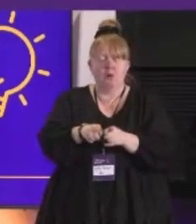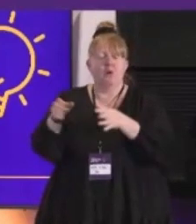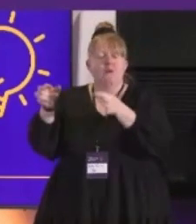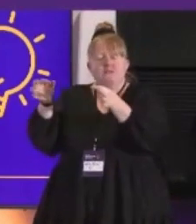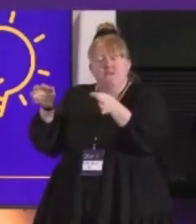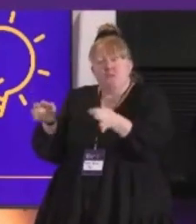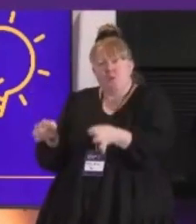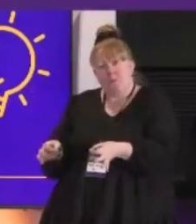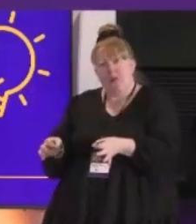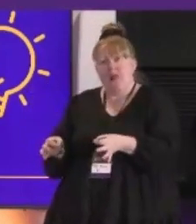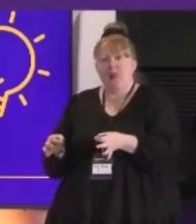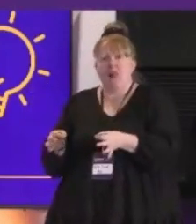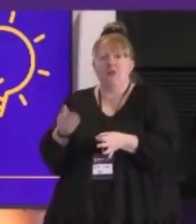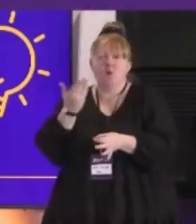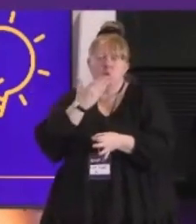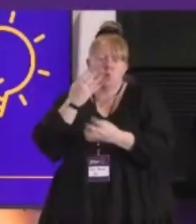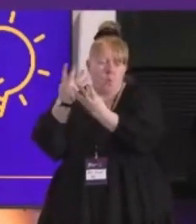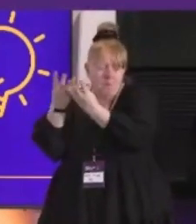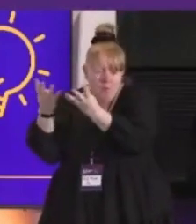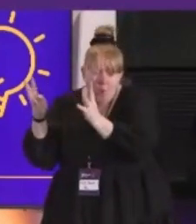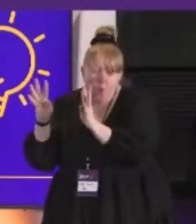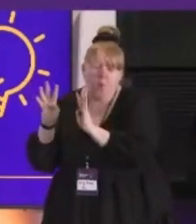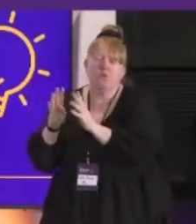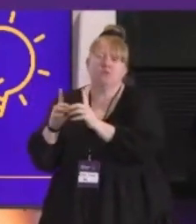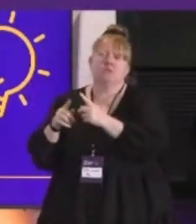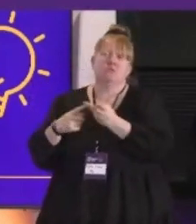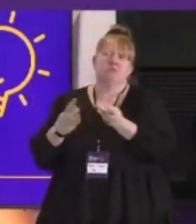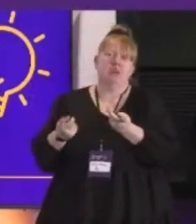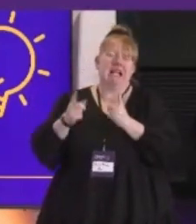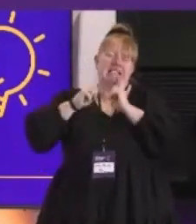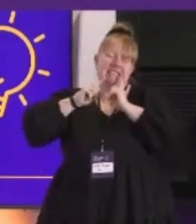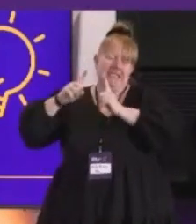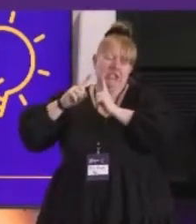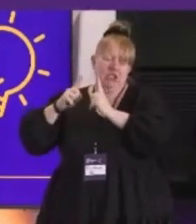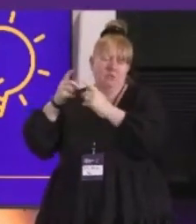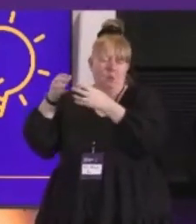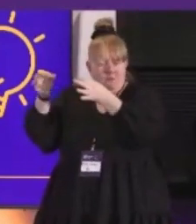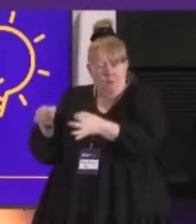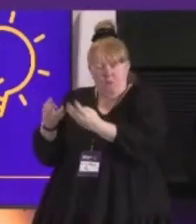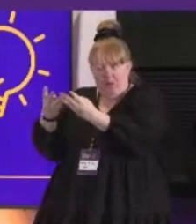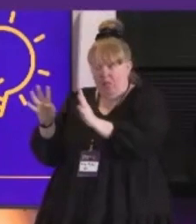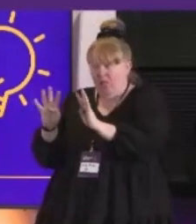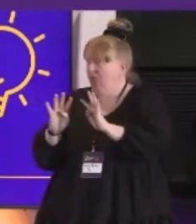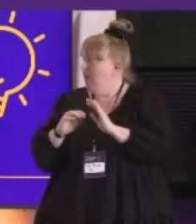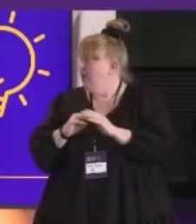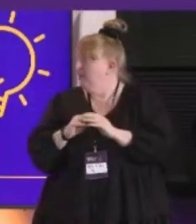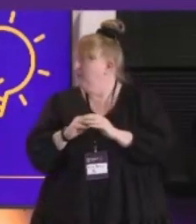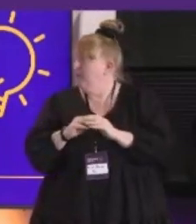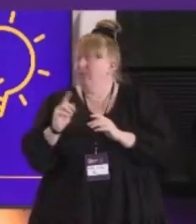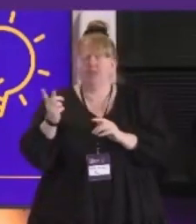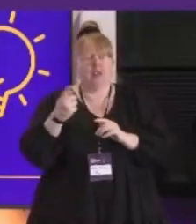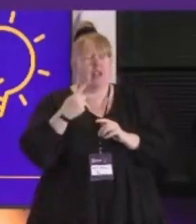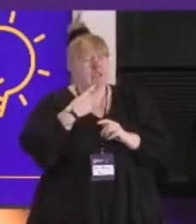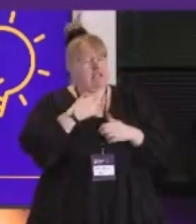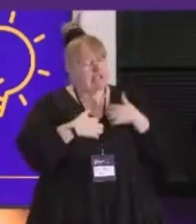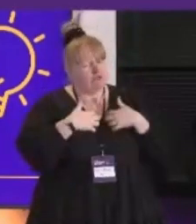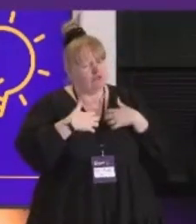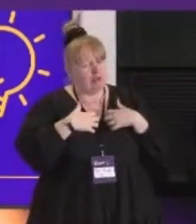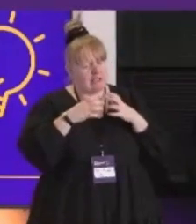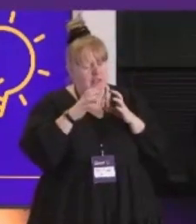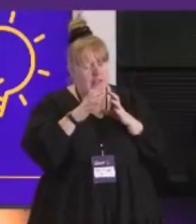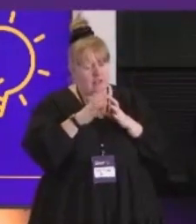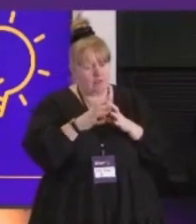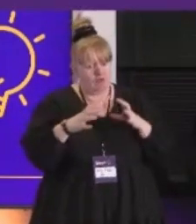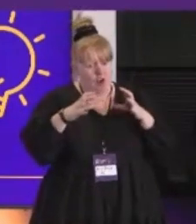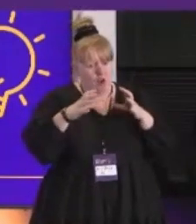for the school boards as well as the teachers there. So I love the way that grows organically, but also that it starts